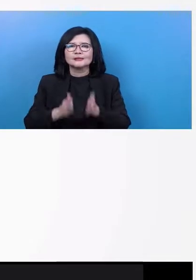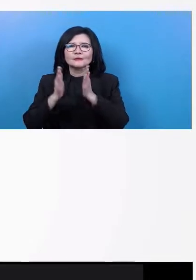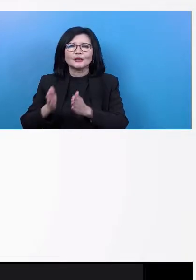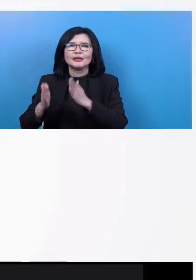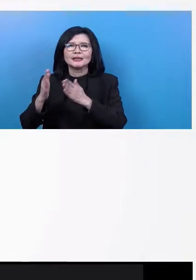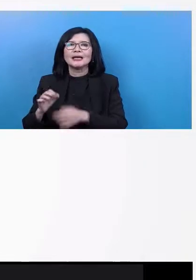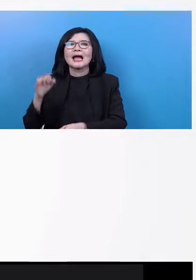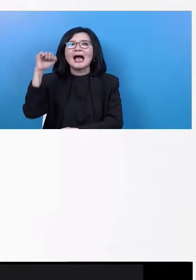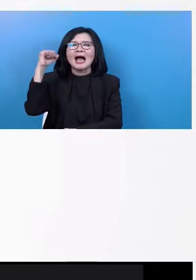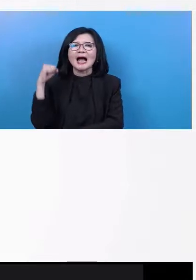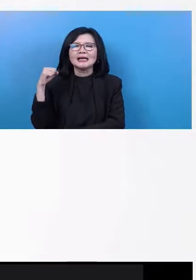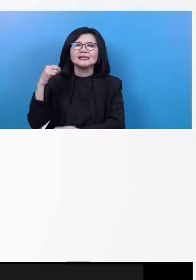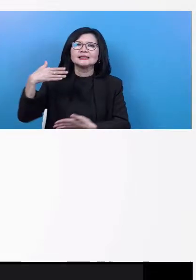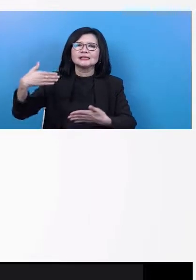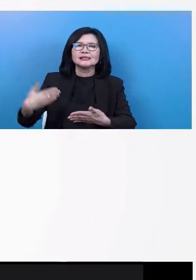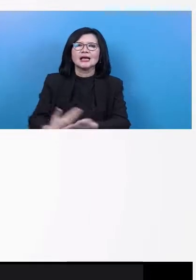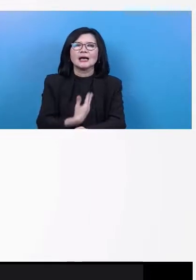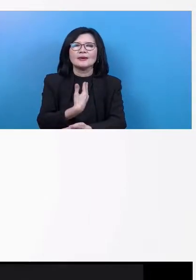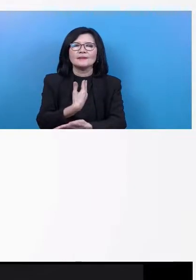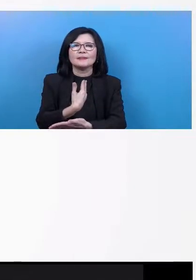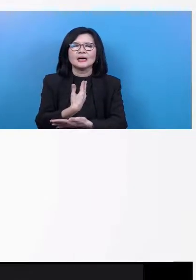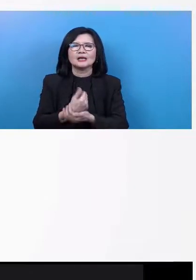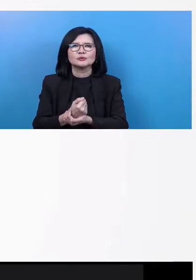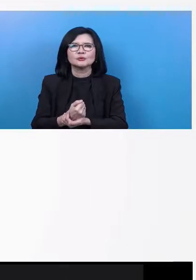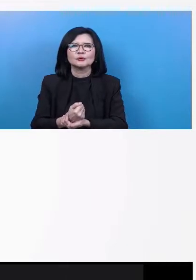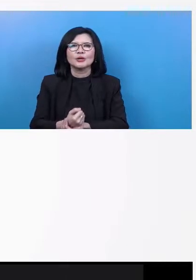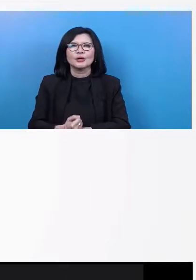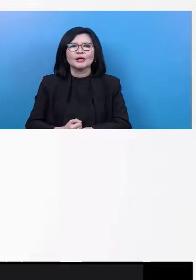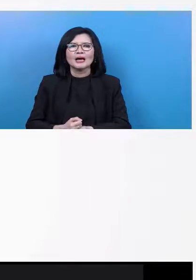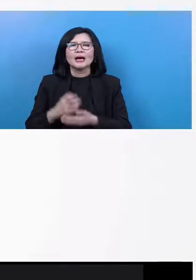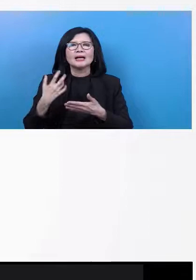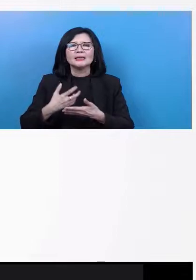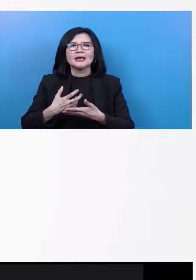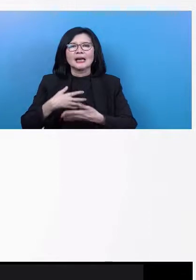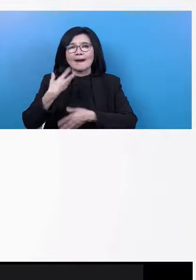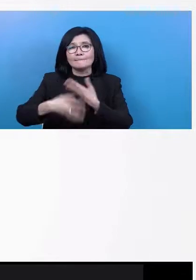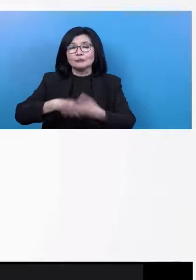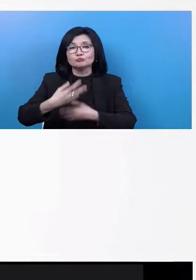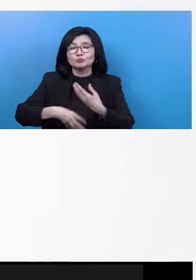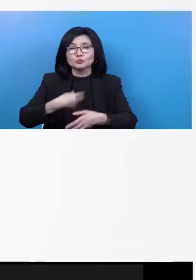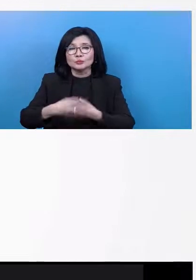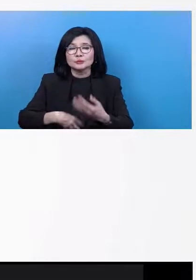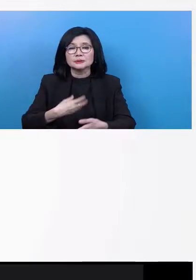and manufacturing wherever possible,